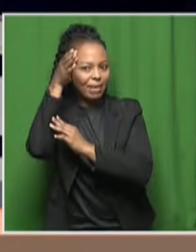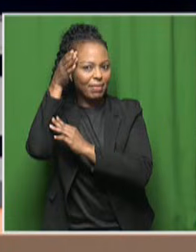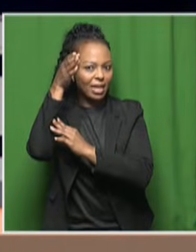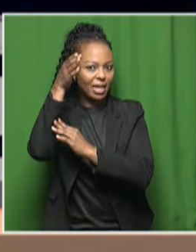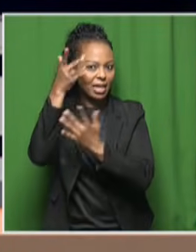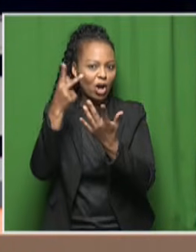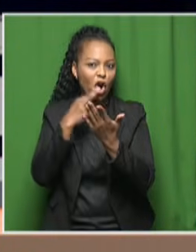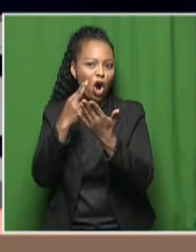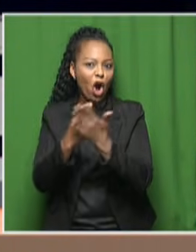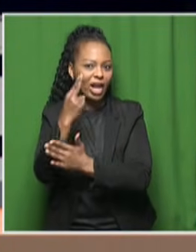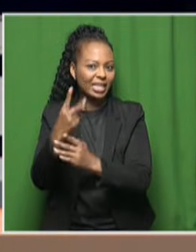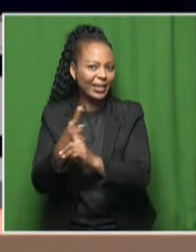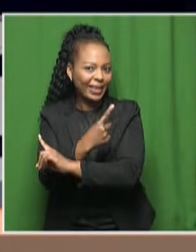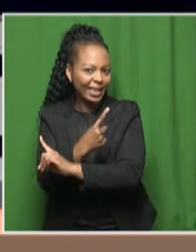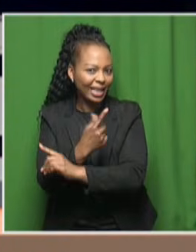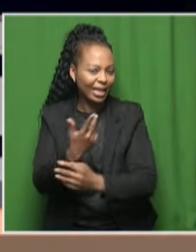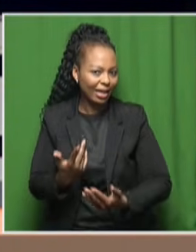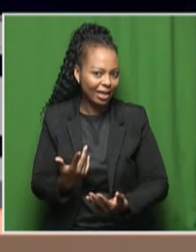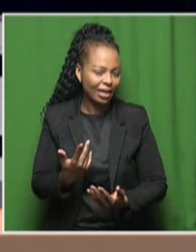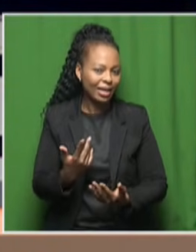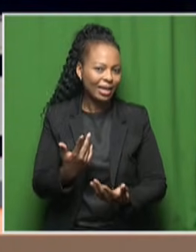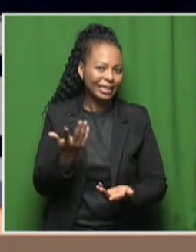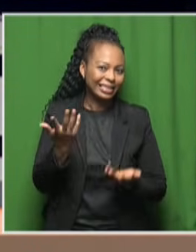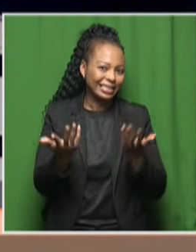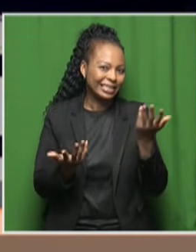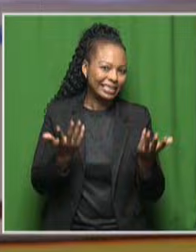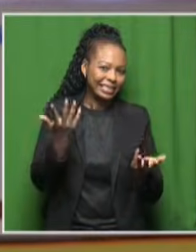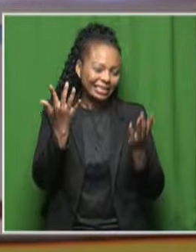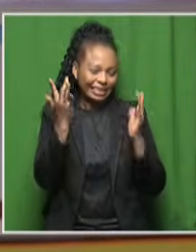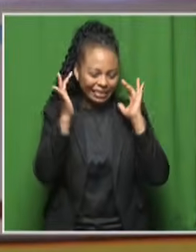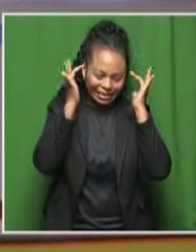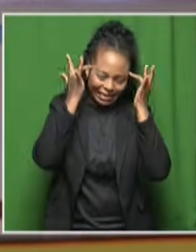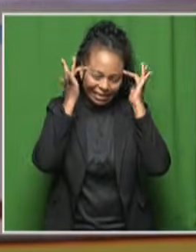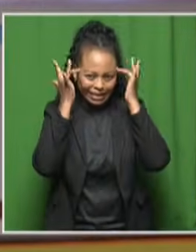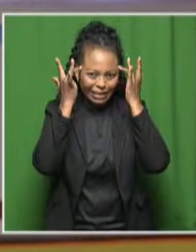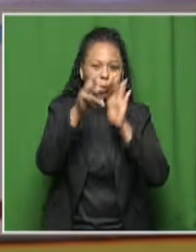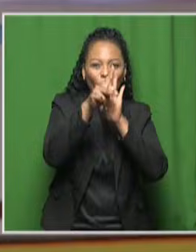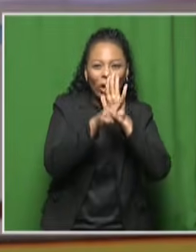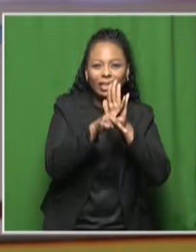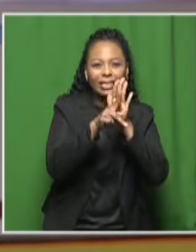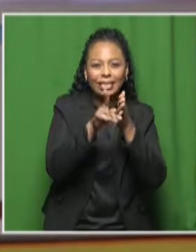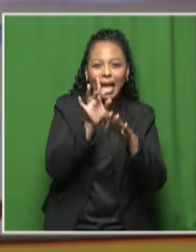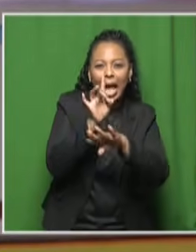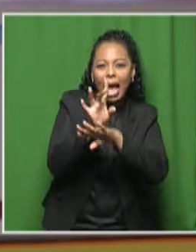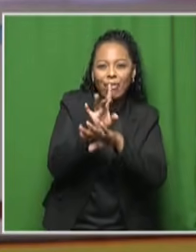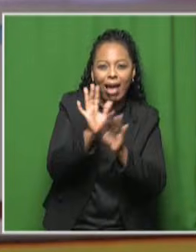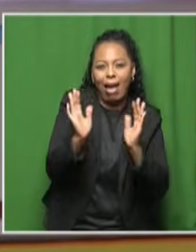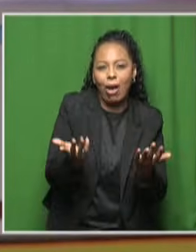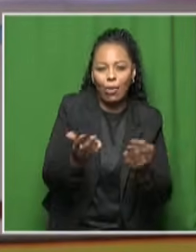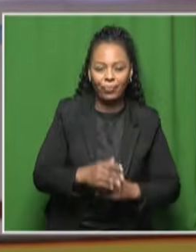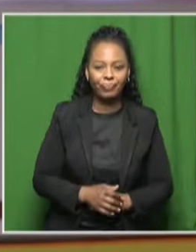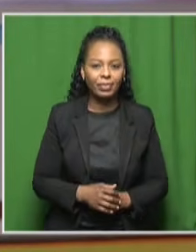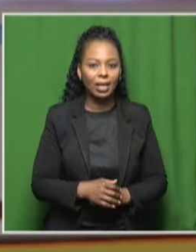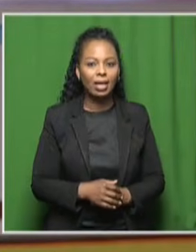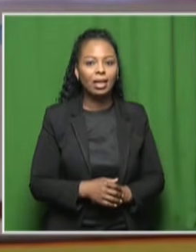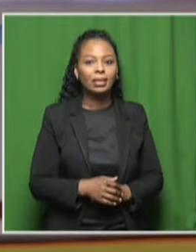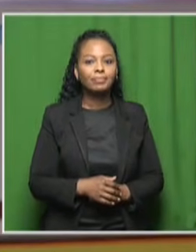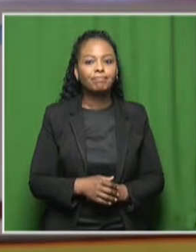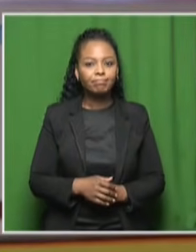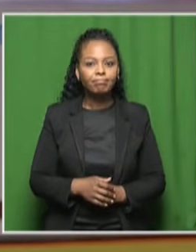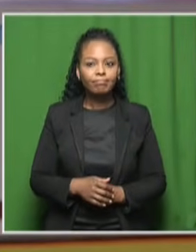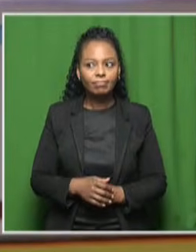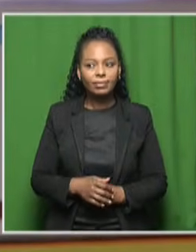altogether. It's a fine line, you know. How does the policy guide in that regard? Yes, there are governance,